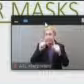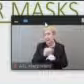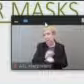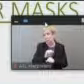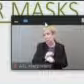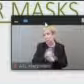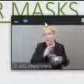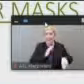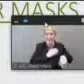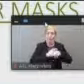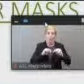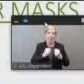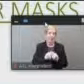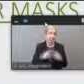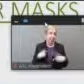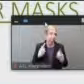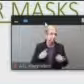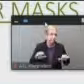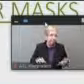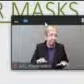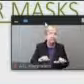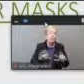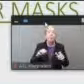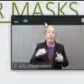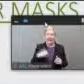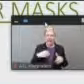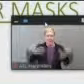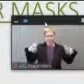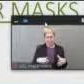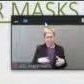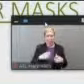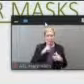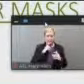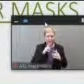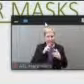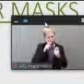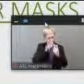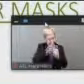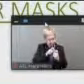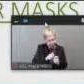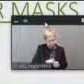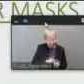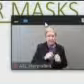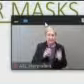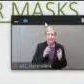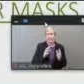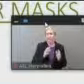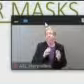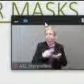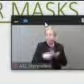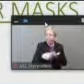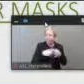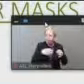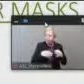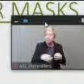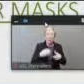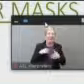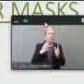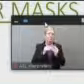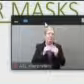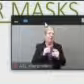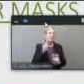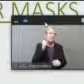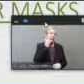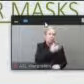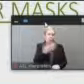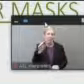team. We had a very detailed presentation at our 7 a.m. COVID meeting that we have Monday through Friday. Just to